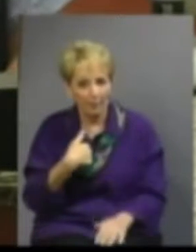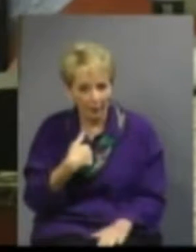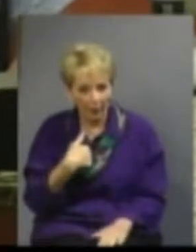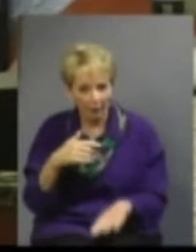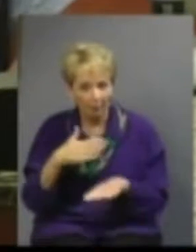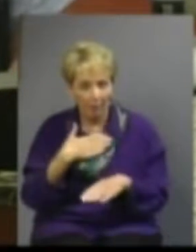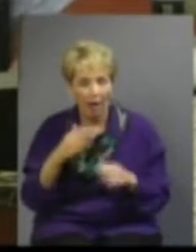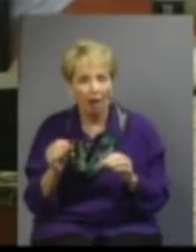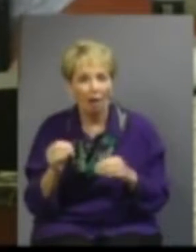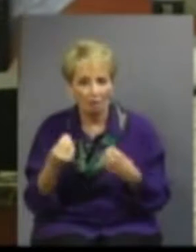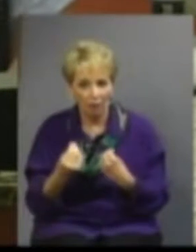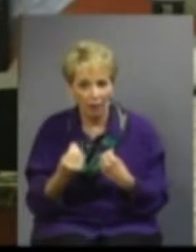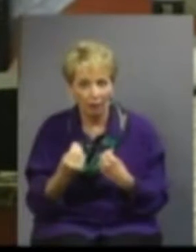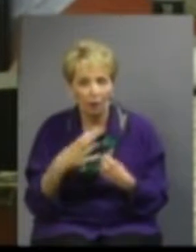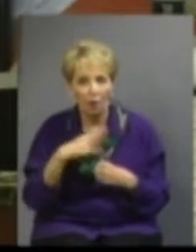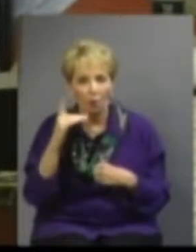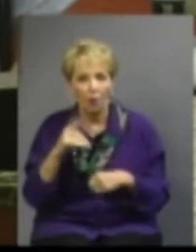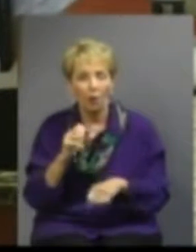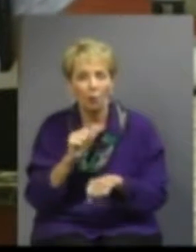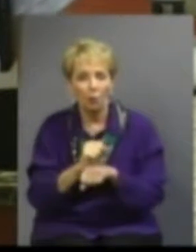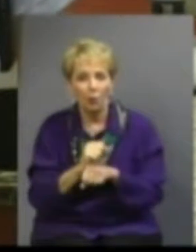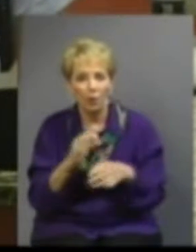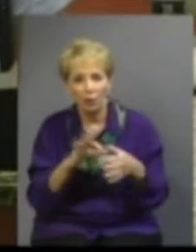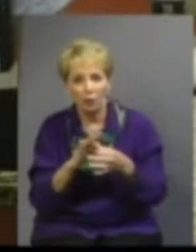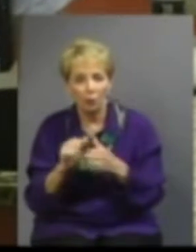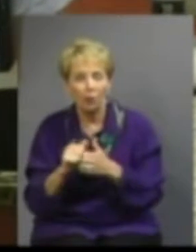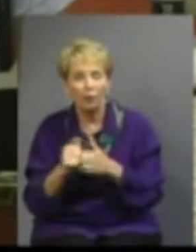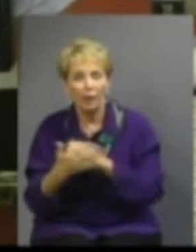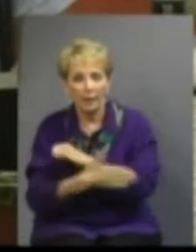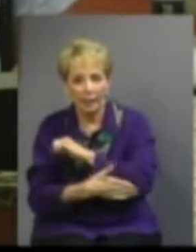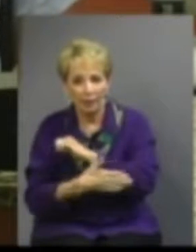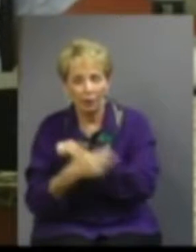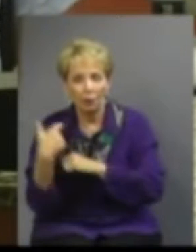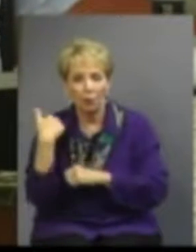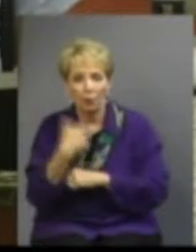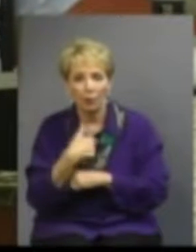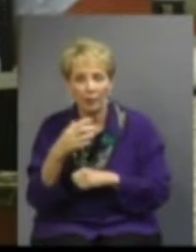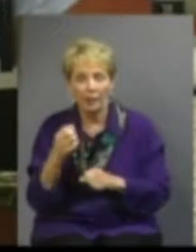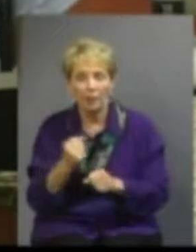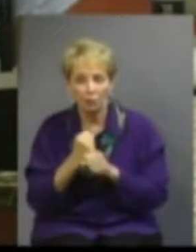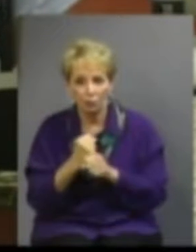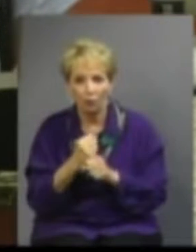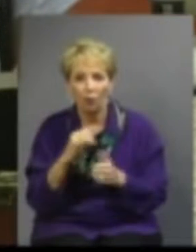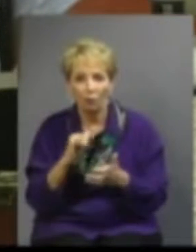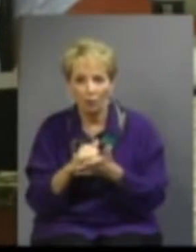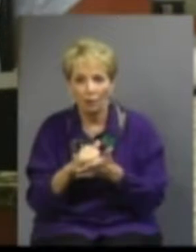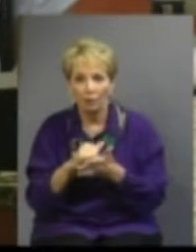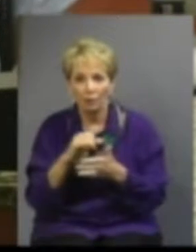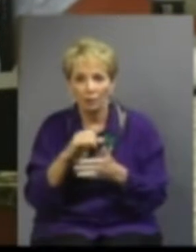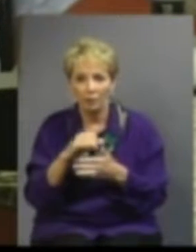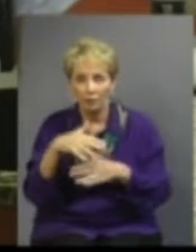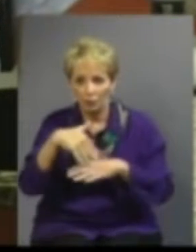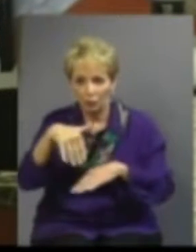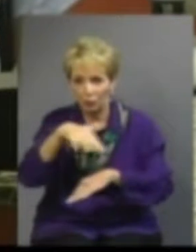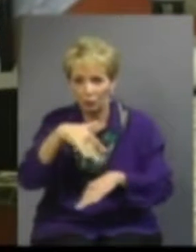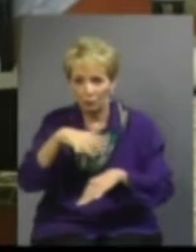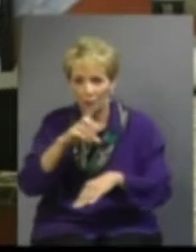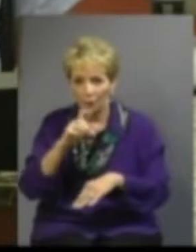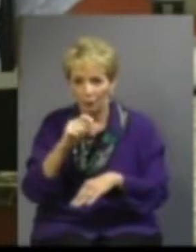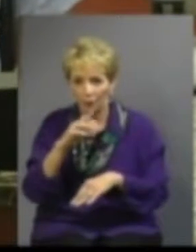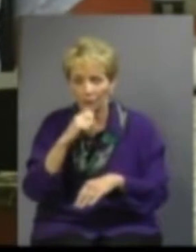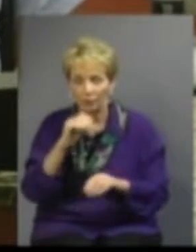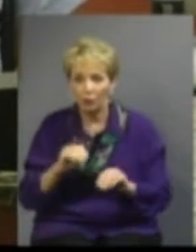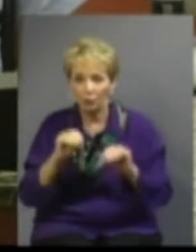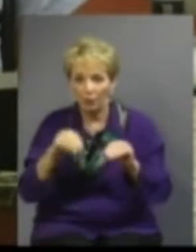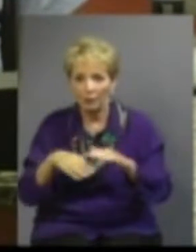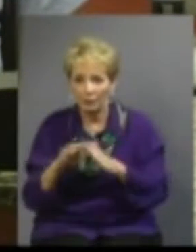my office, and I will work in concert with the county, and we can secure those smoke detectors and make sure that those get placed